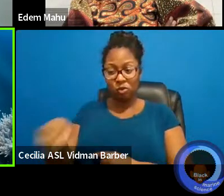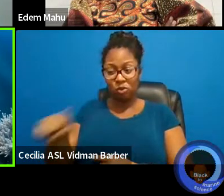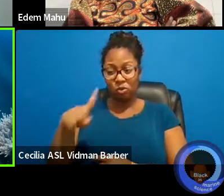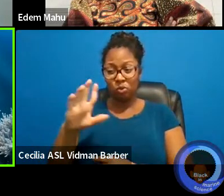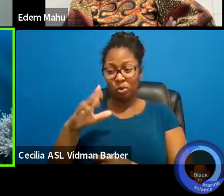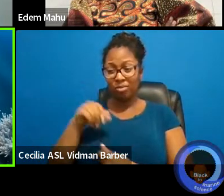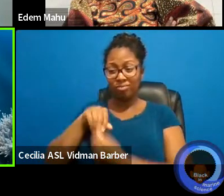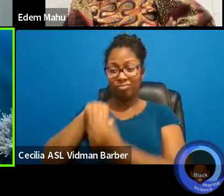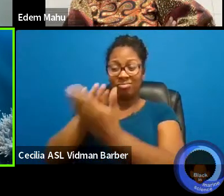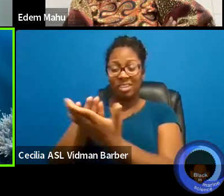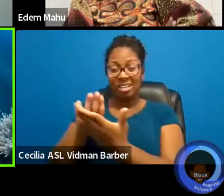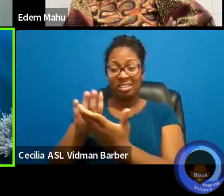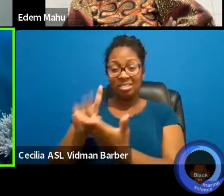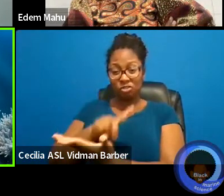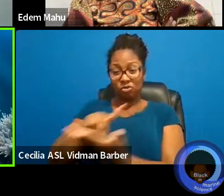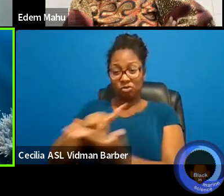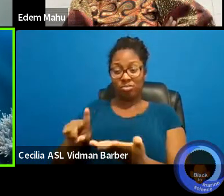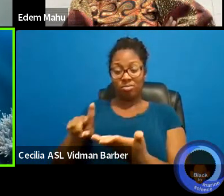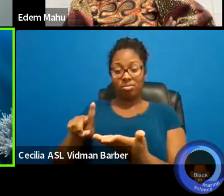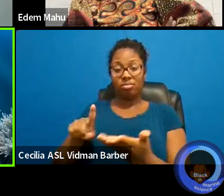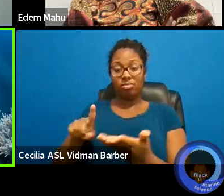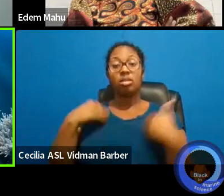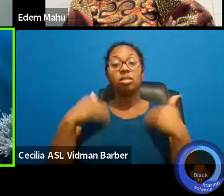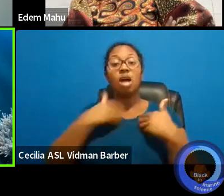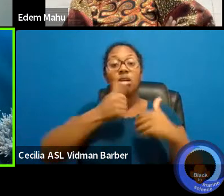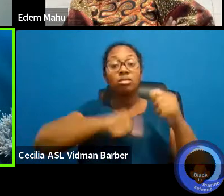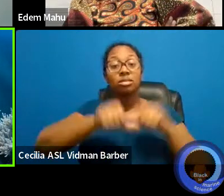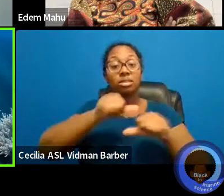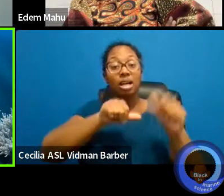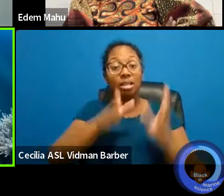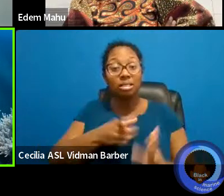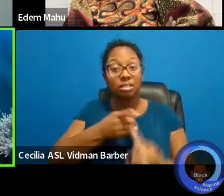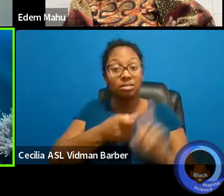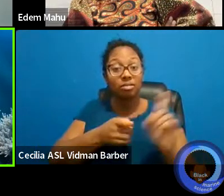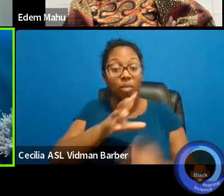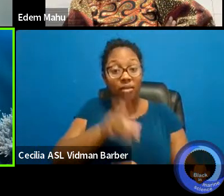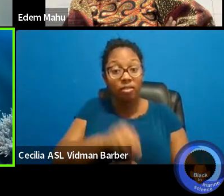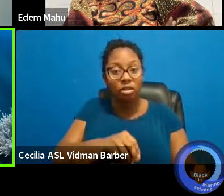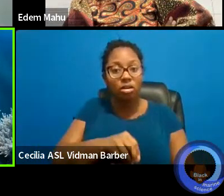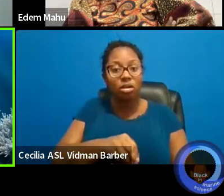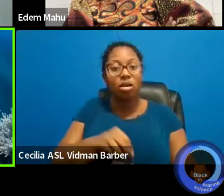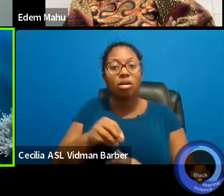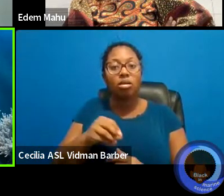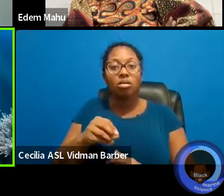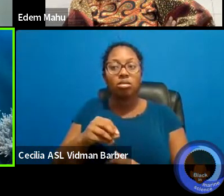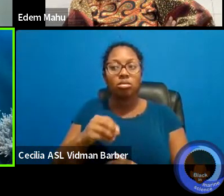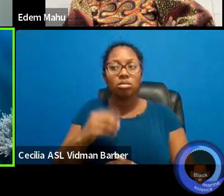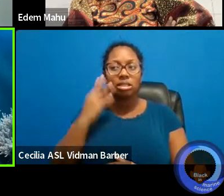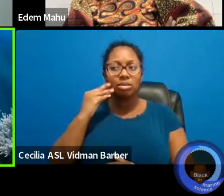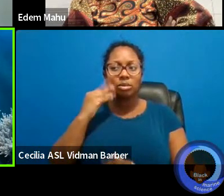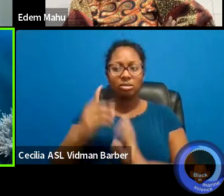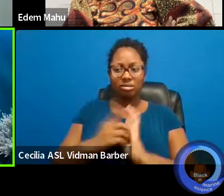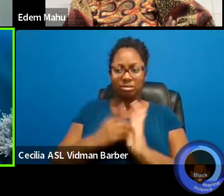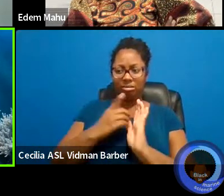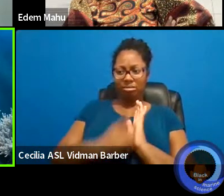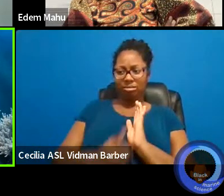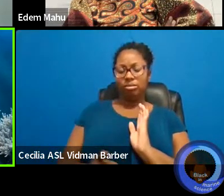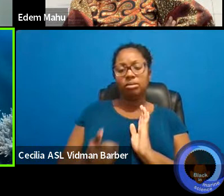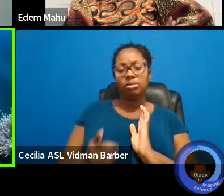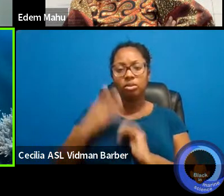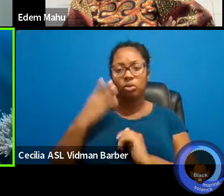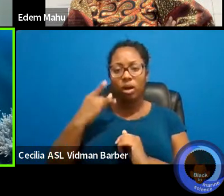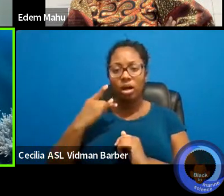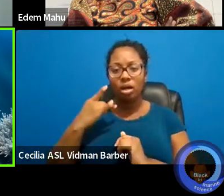Most young people from Africa, young scientists, would face exclusion because they are not trusted. They feel like, okay, it's an